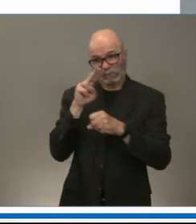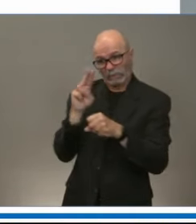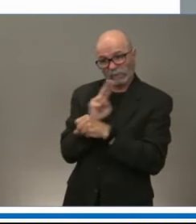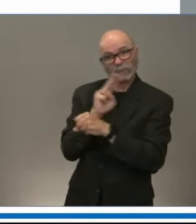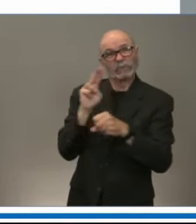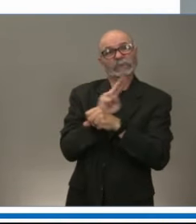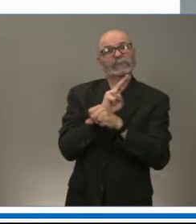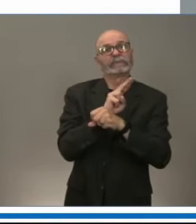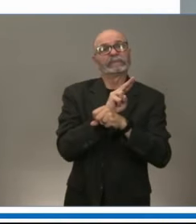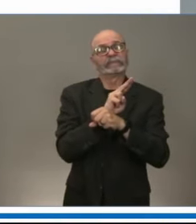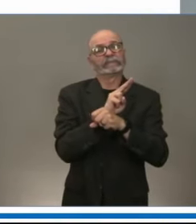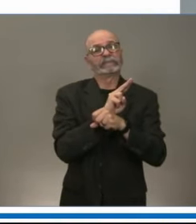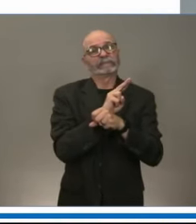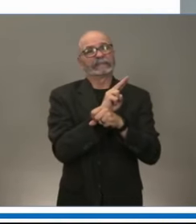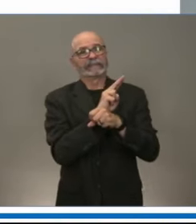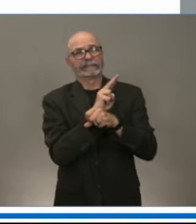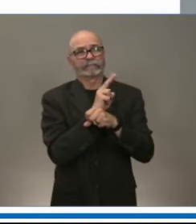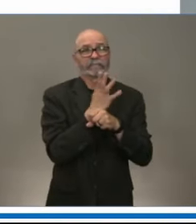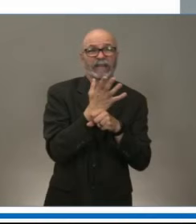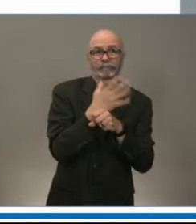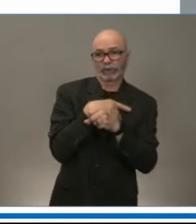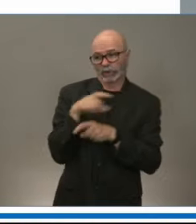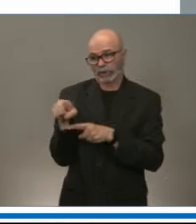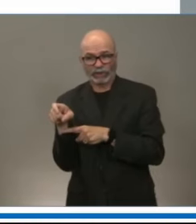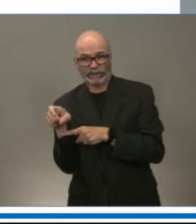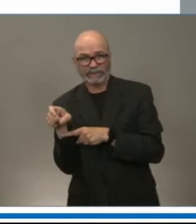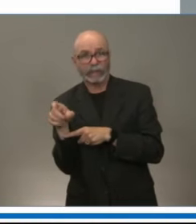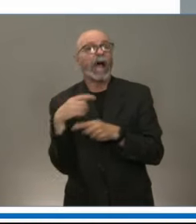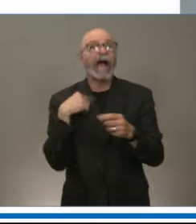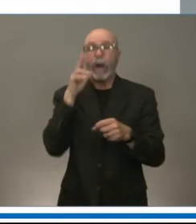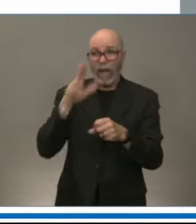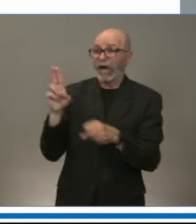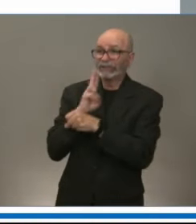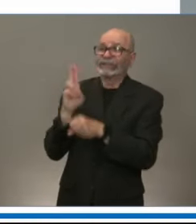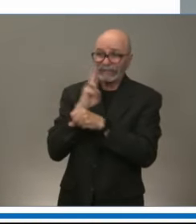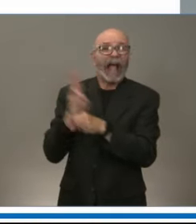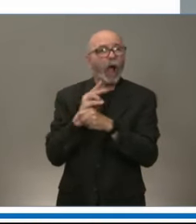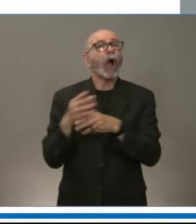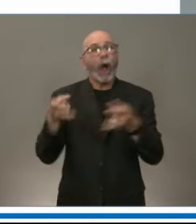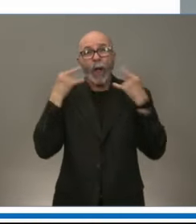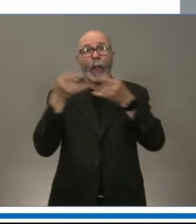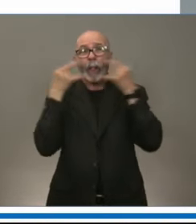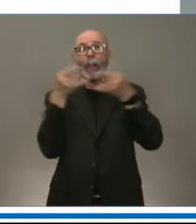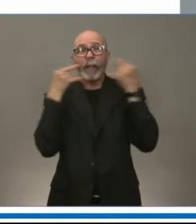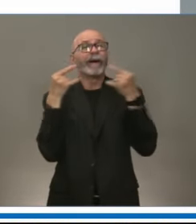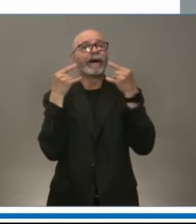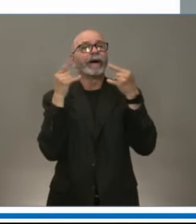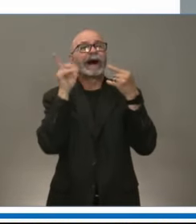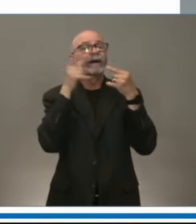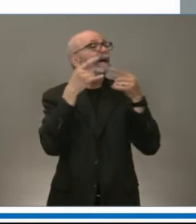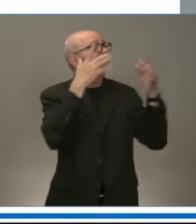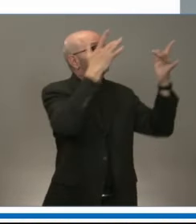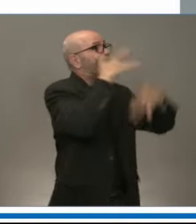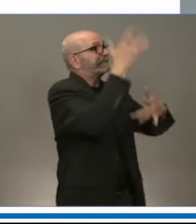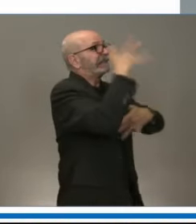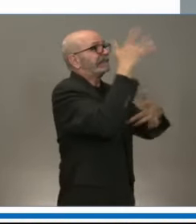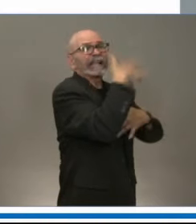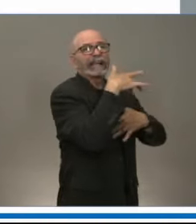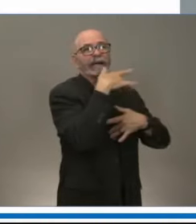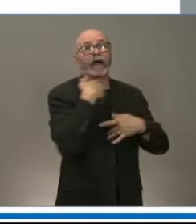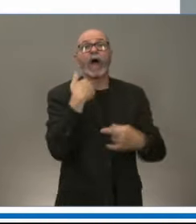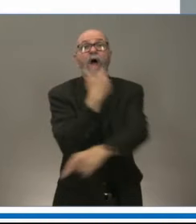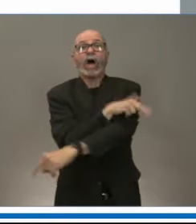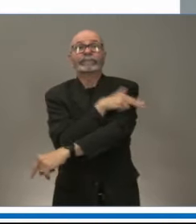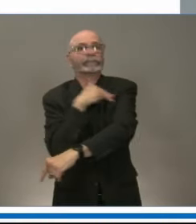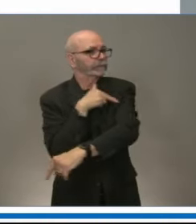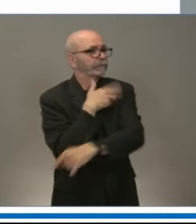the possibility where in a few weeks' time, as we get more Nova Scotians in hospitals, that we may not have the supply of N95